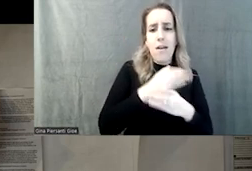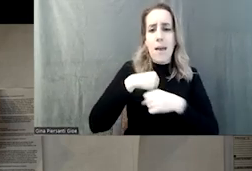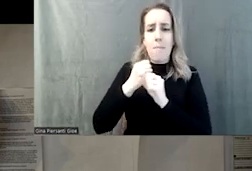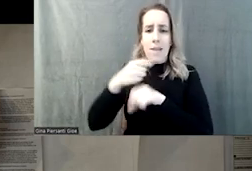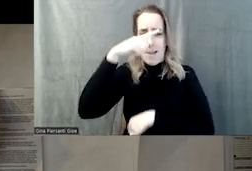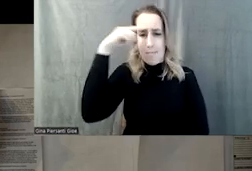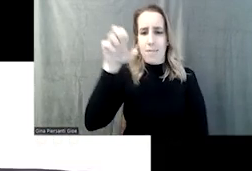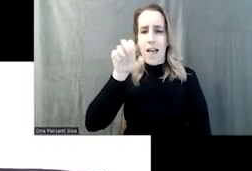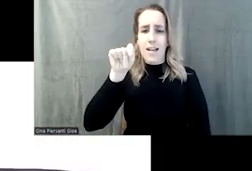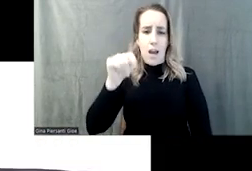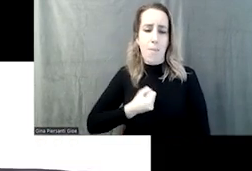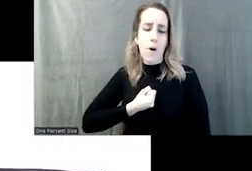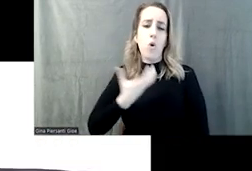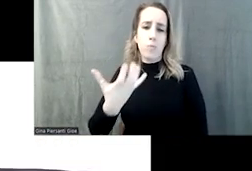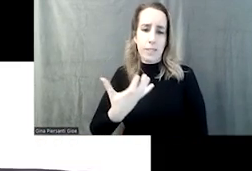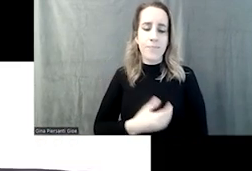blackout poems.